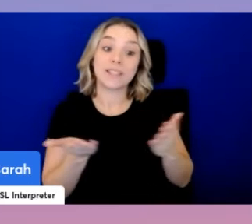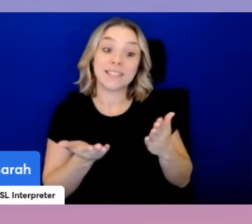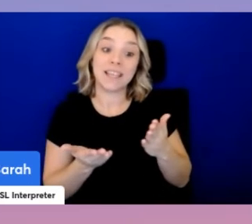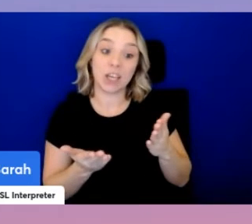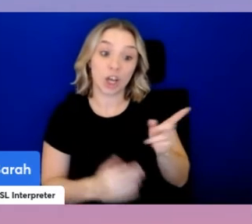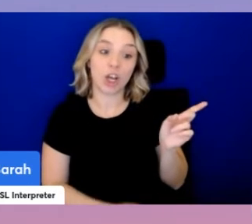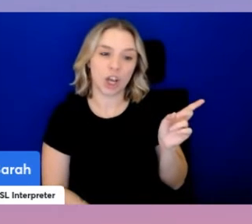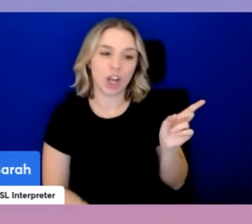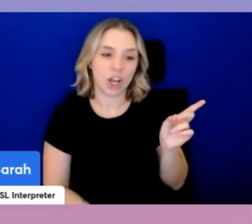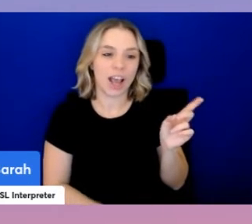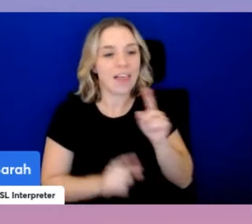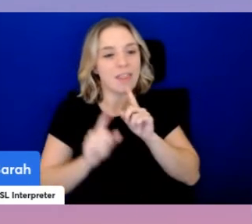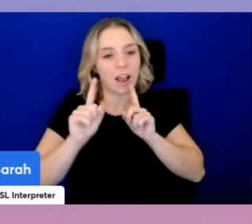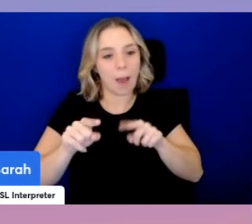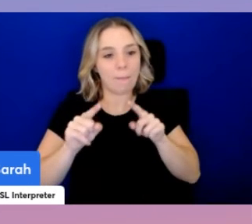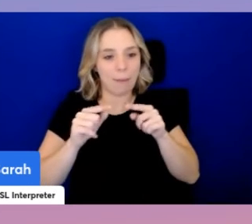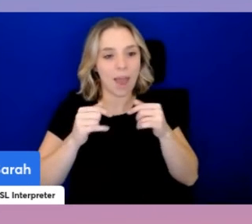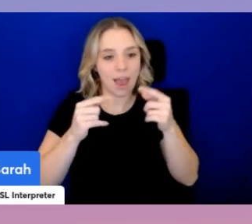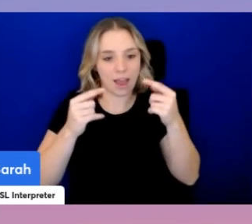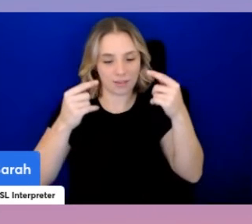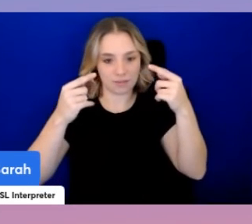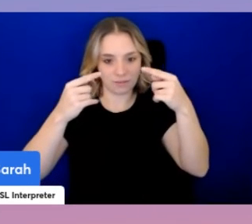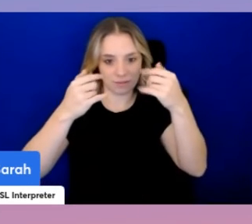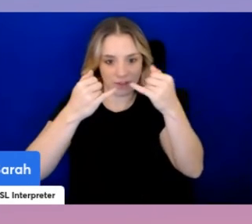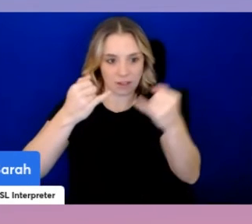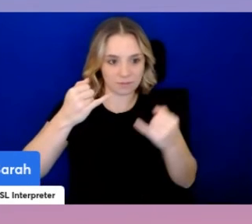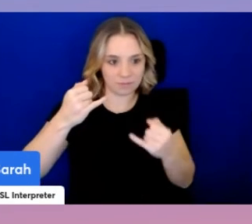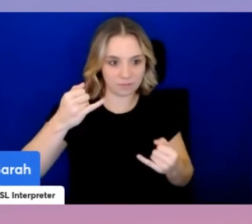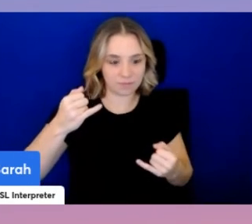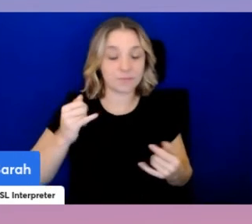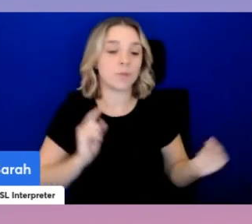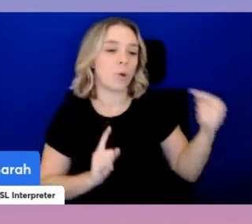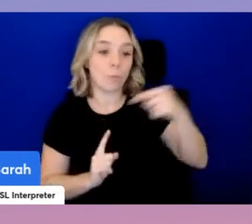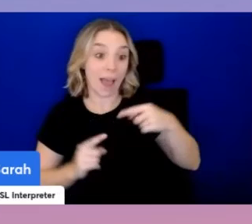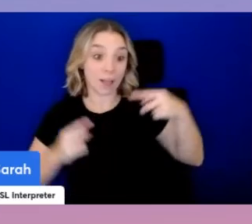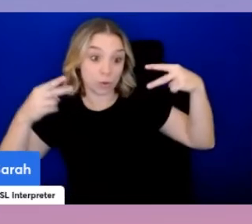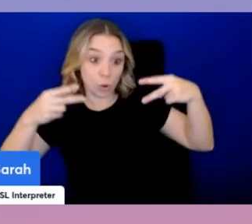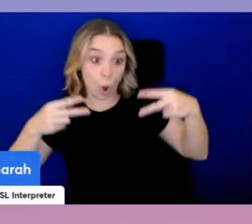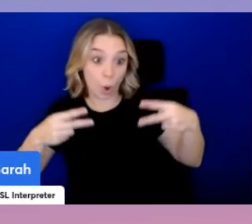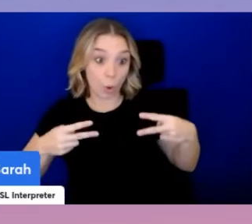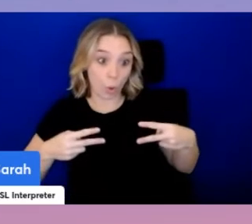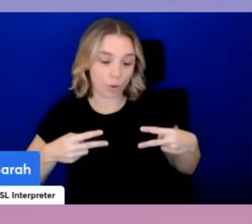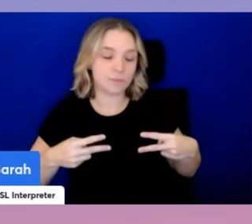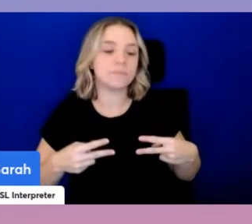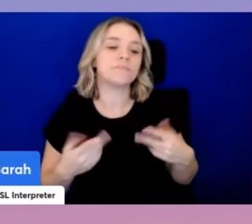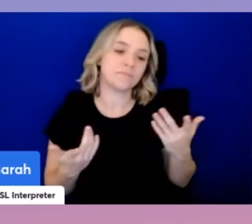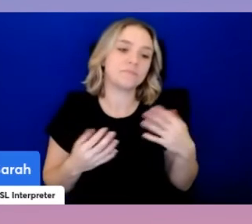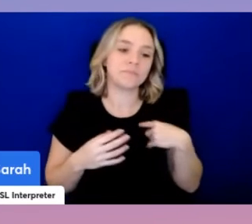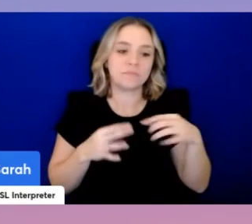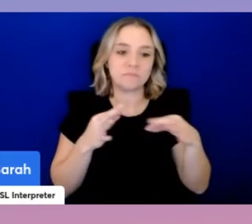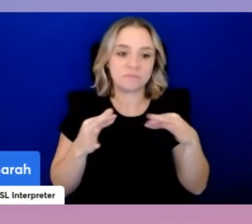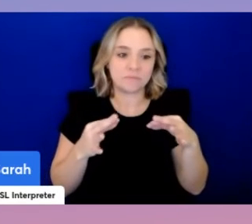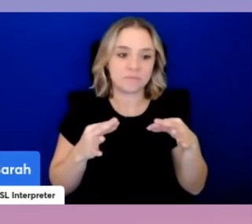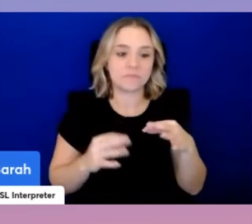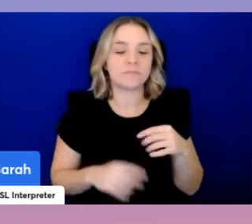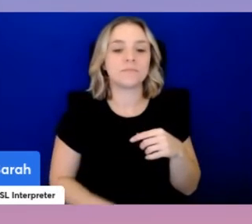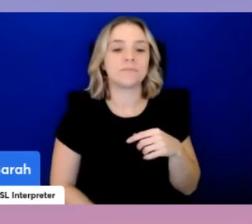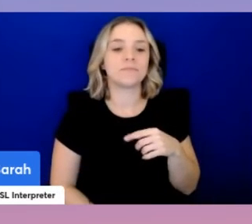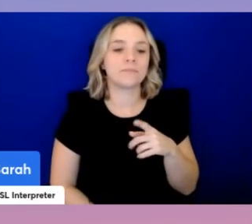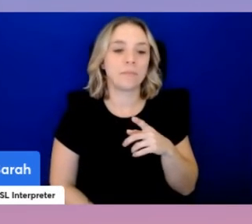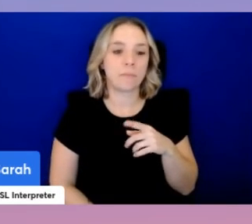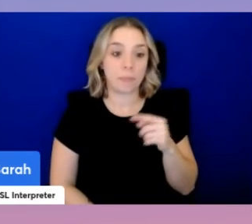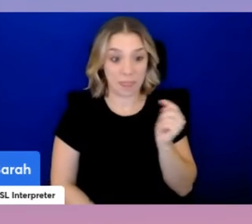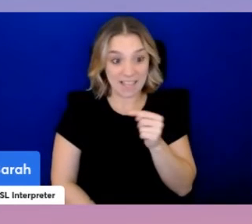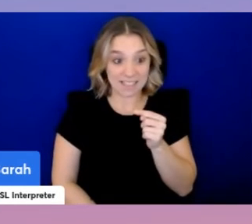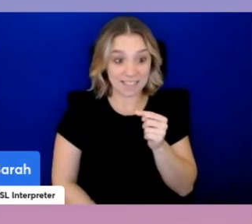line, right? So going back to code, as I was saying, this is the GitHub